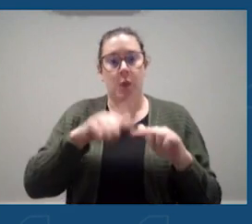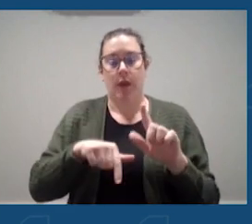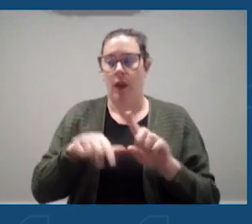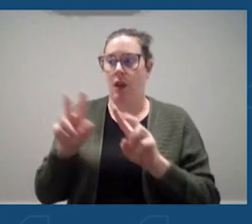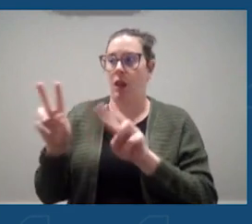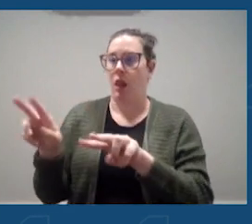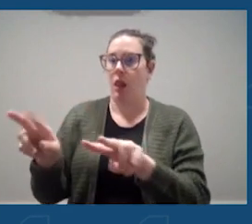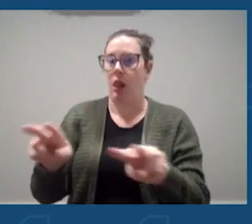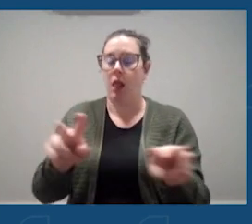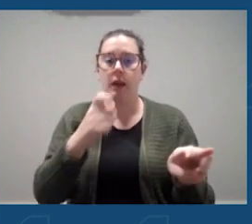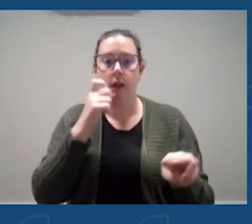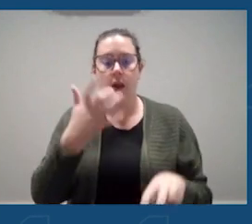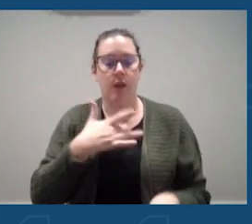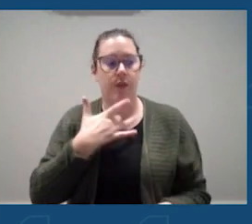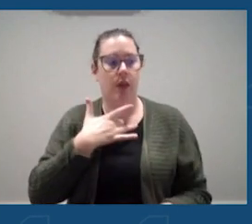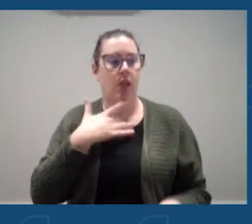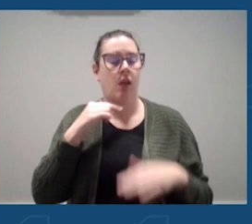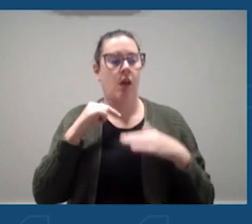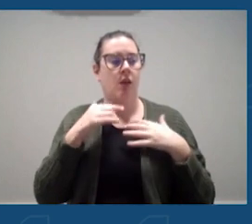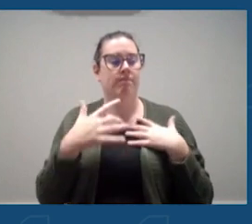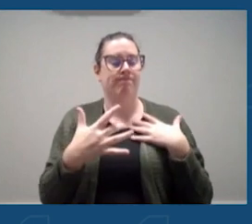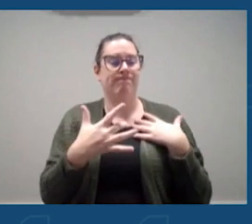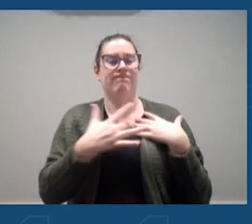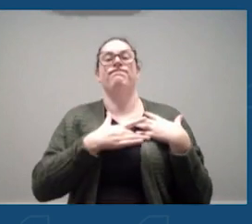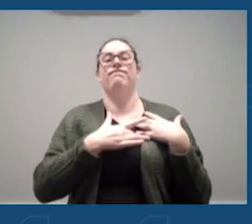so deeply as a human being